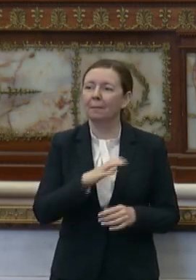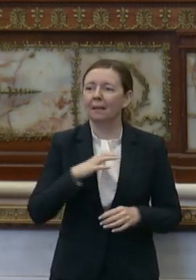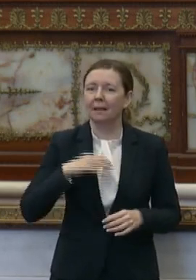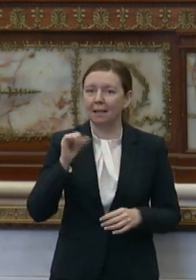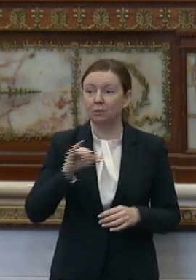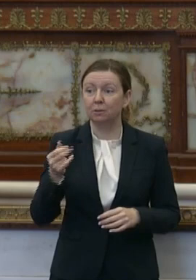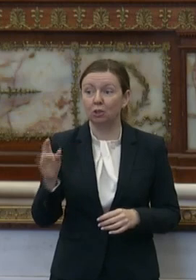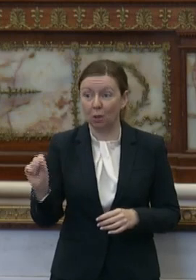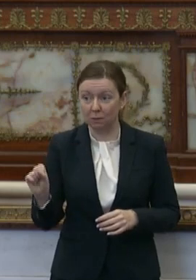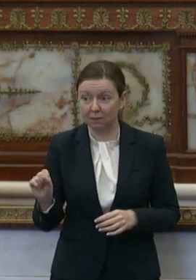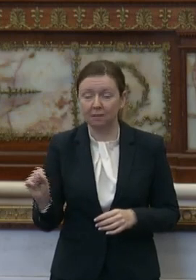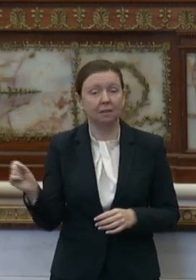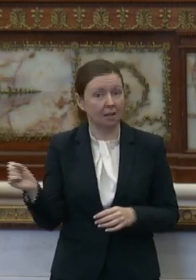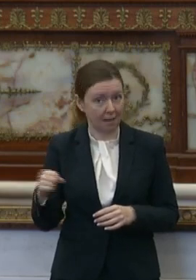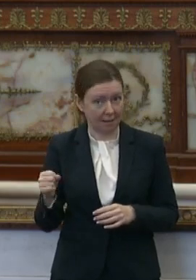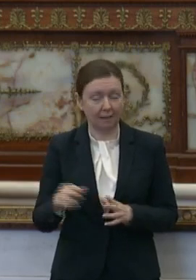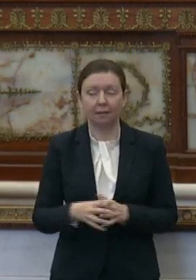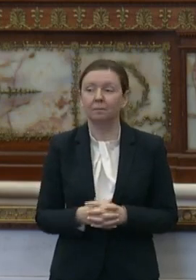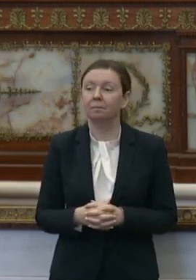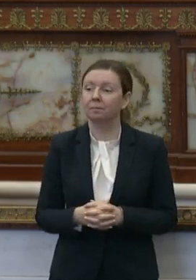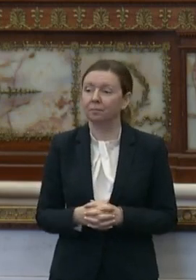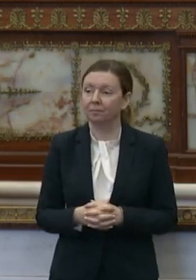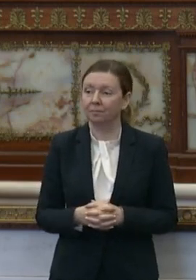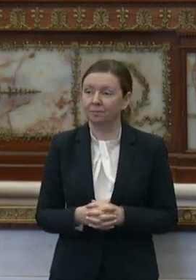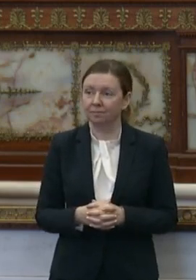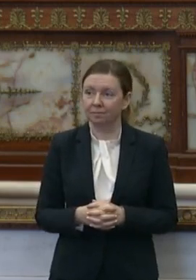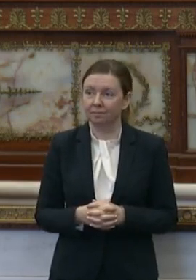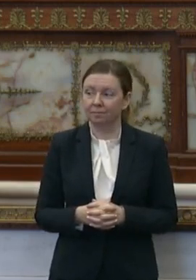Councilman Jones. Aye.